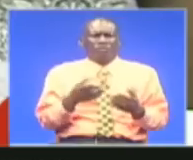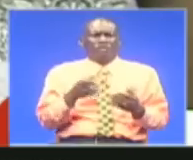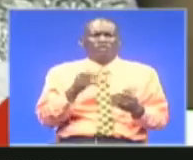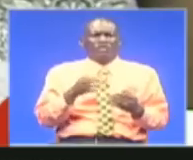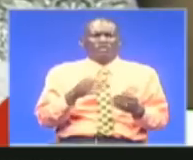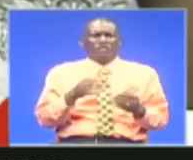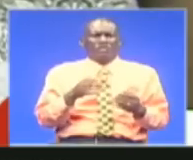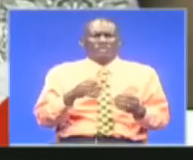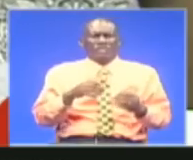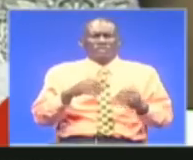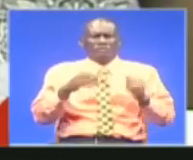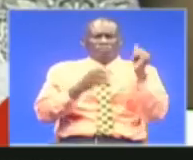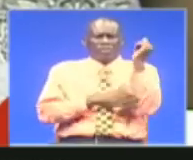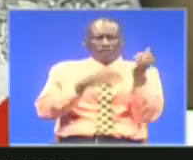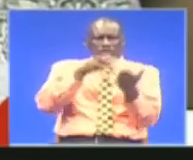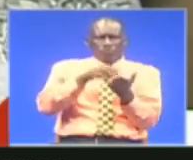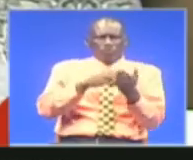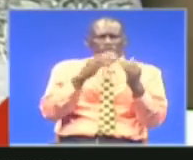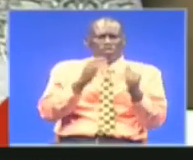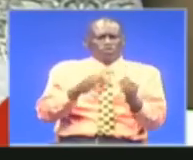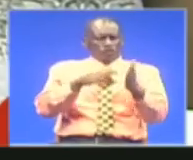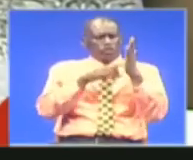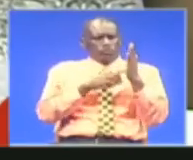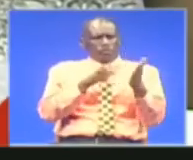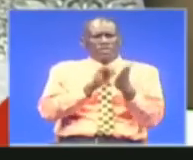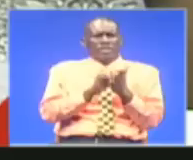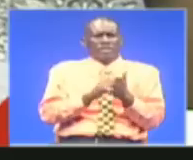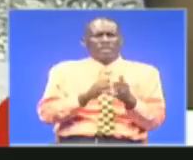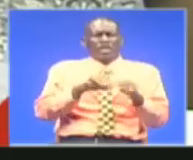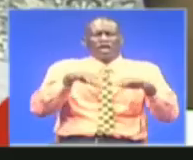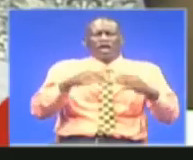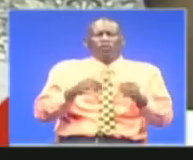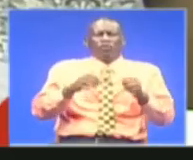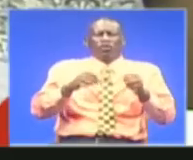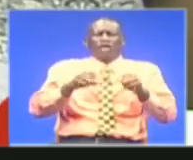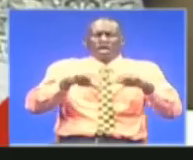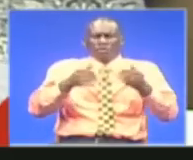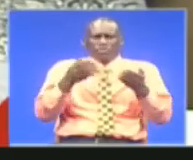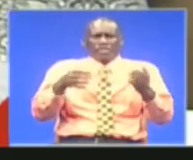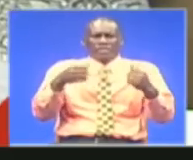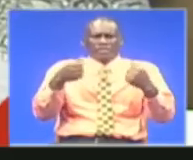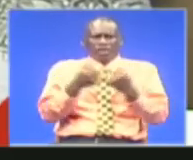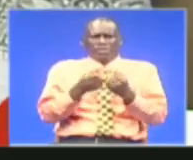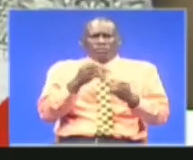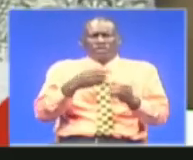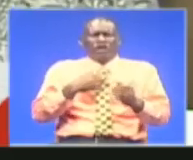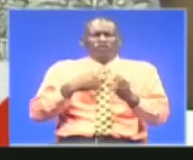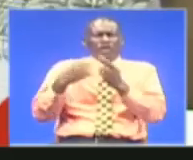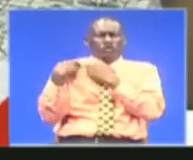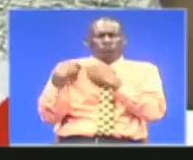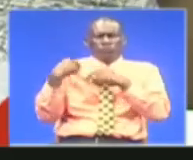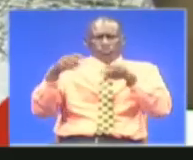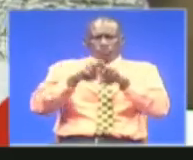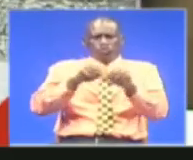devastating. It certainly is, and it just goes to show that really, while Mother Nature plays her part, we have a big role to play as well. I